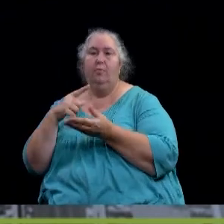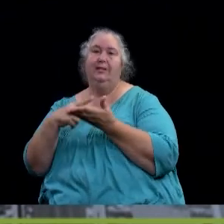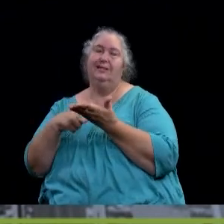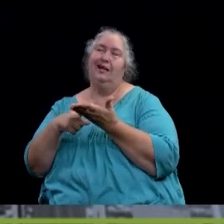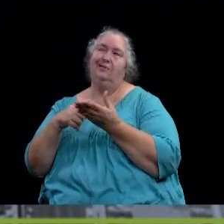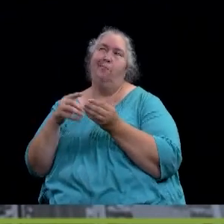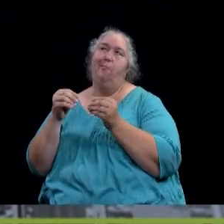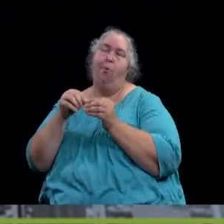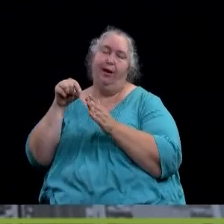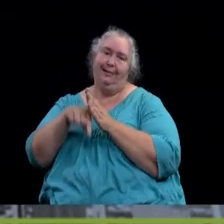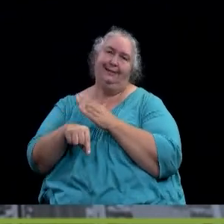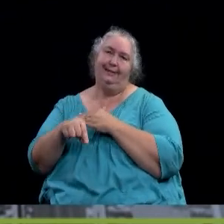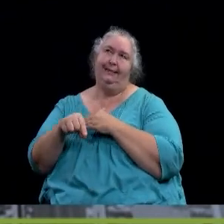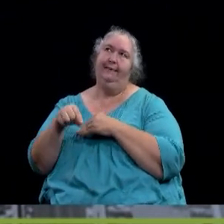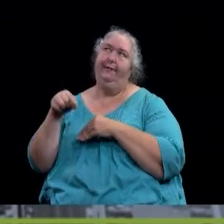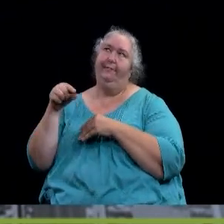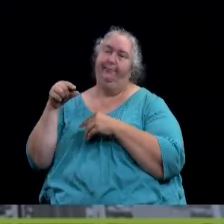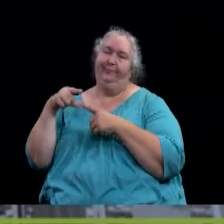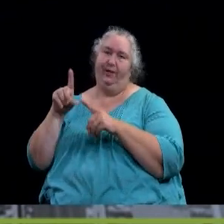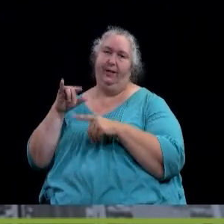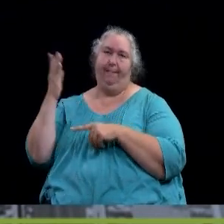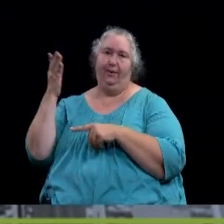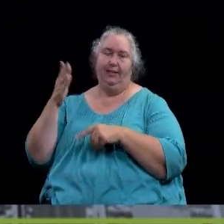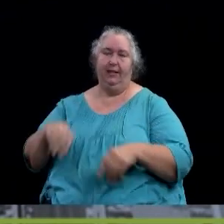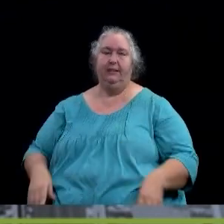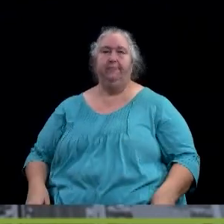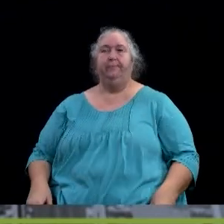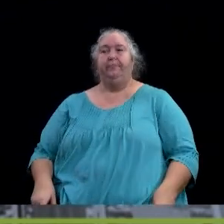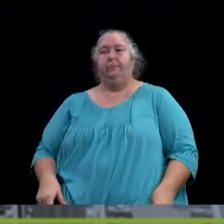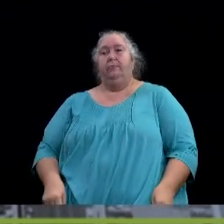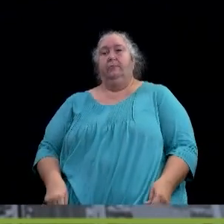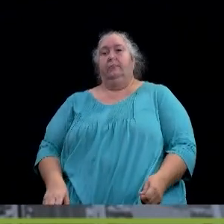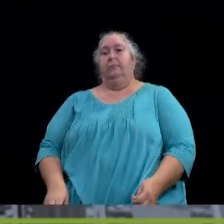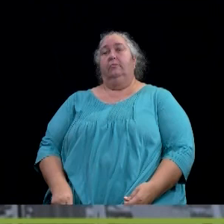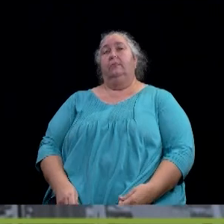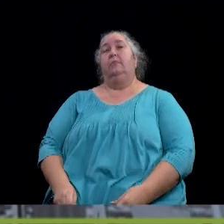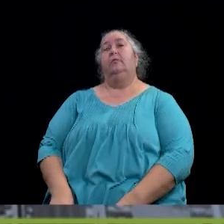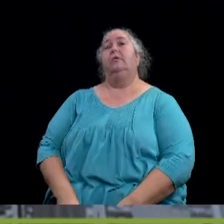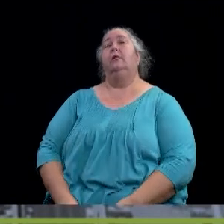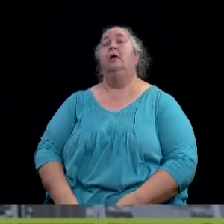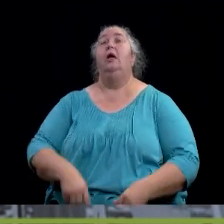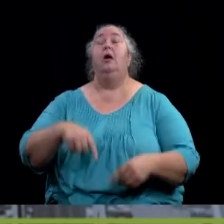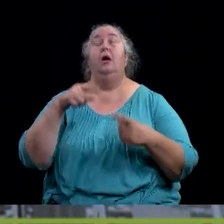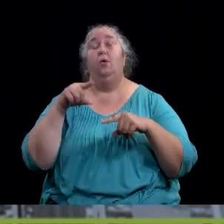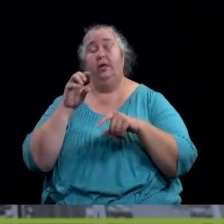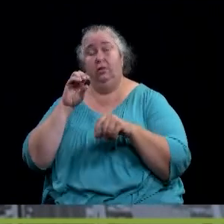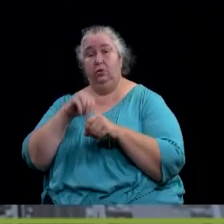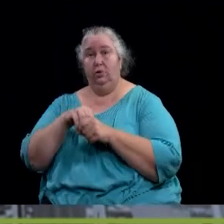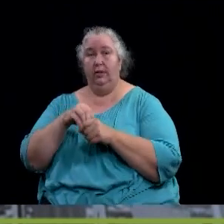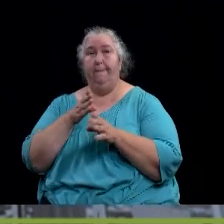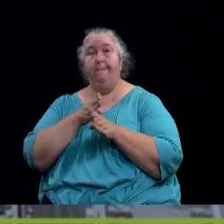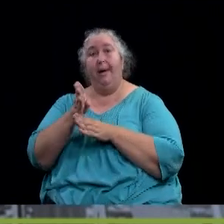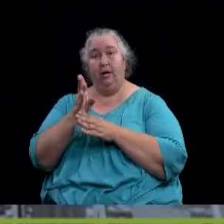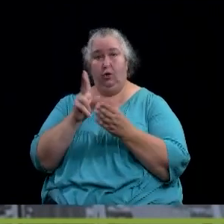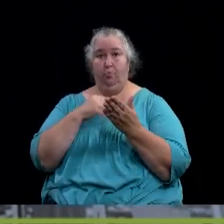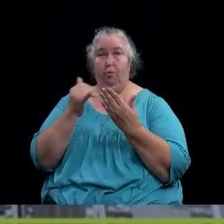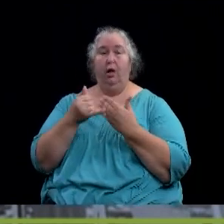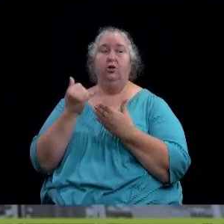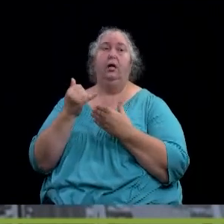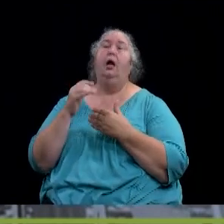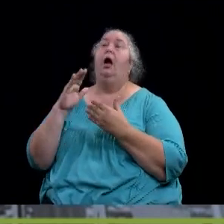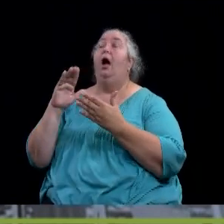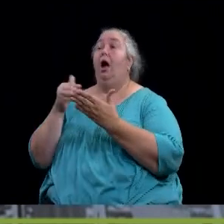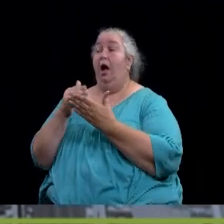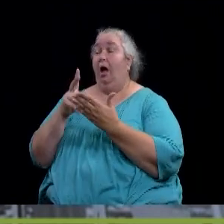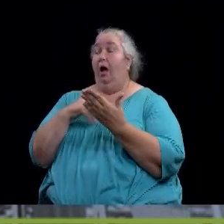Moving actually into the major projects identified in the downtown core, all projects are well underway with a project team whose experience